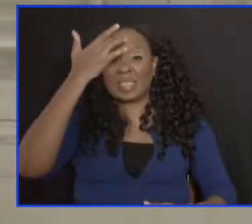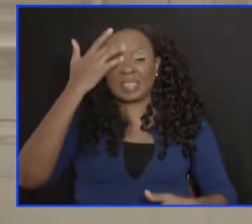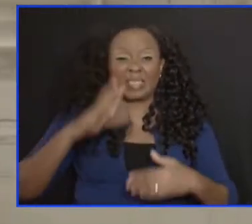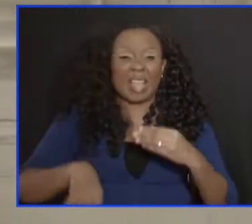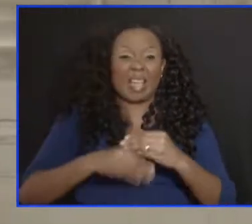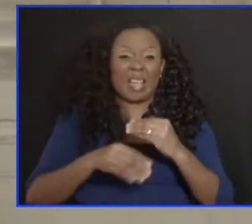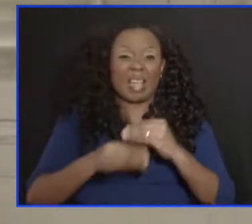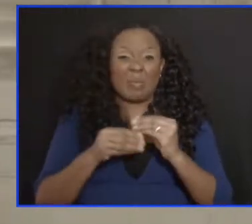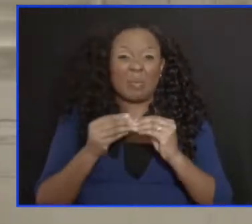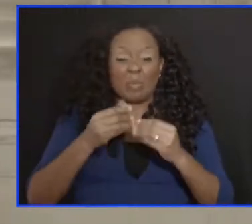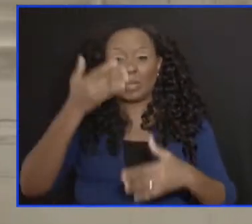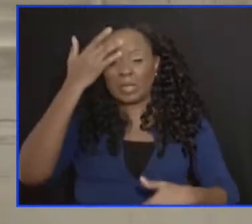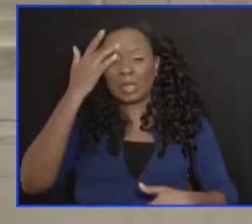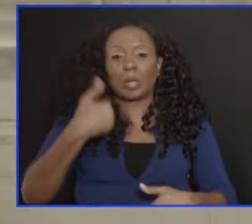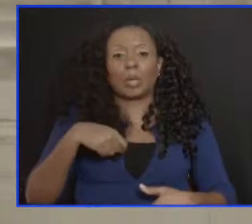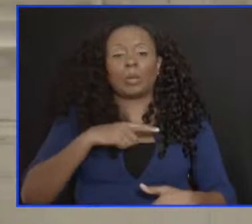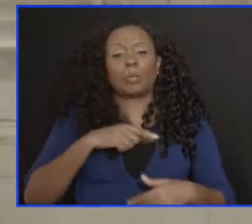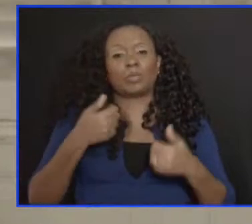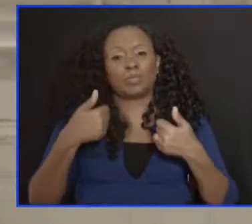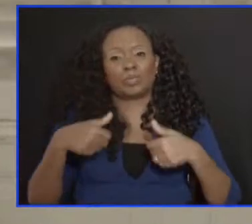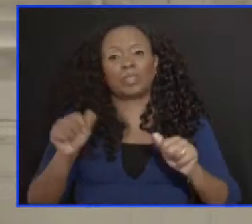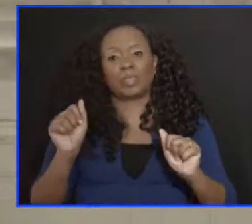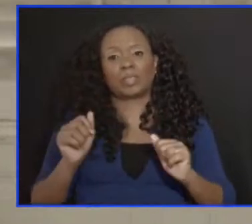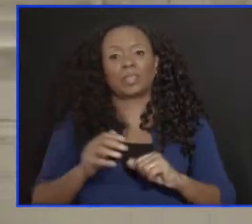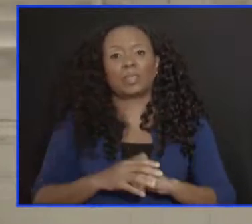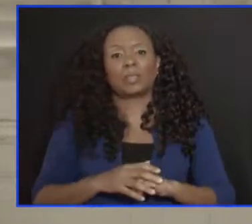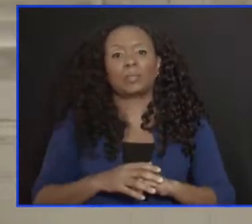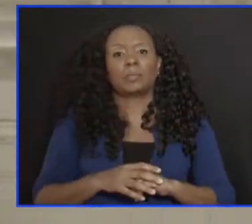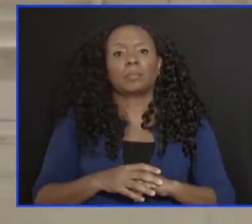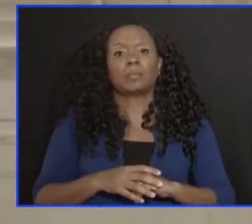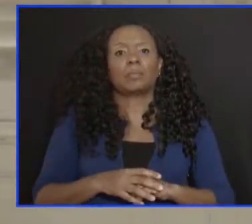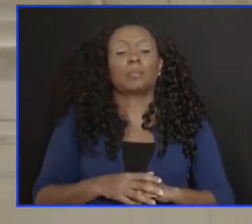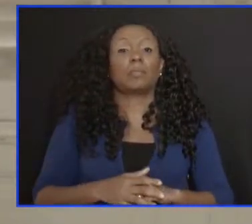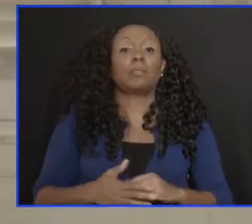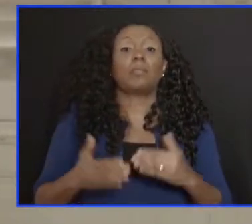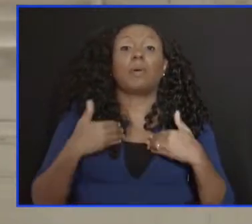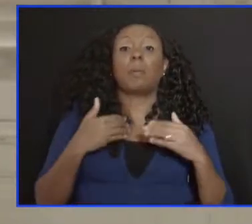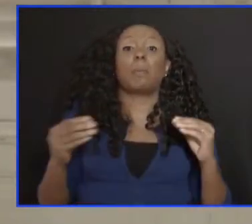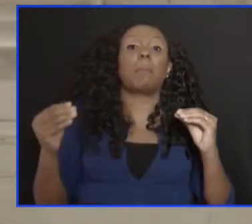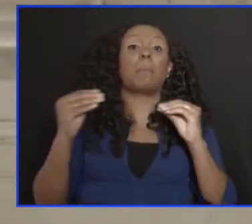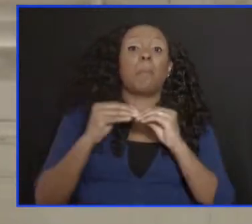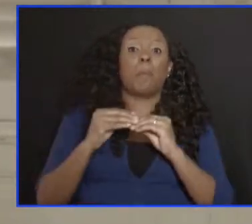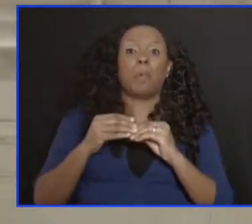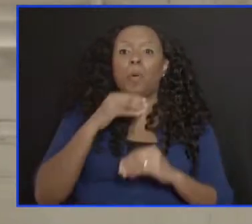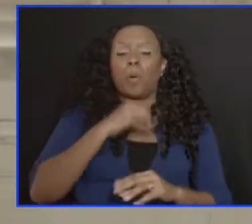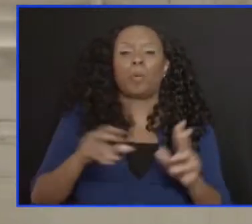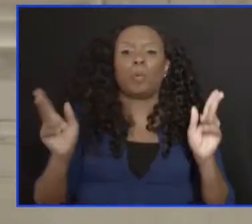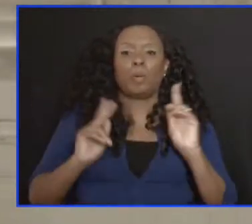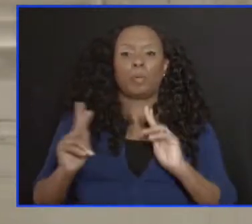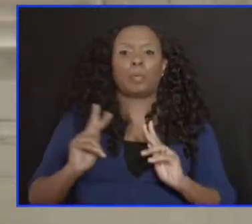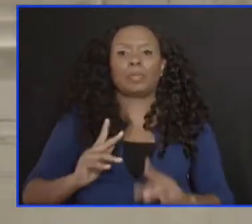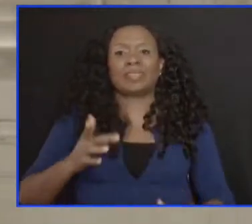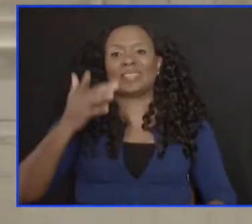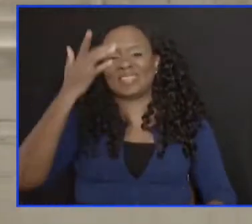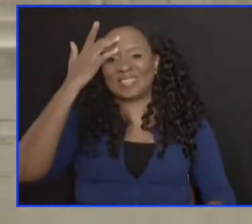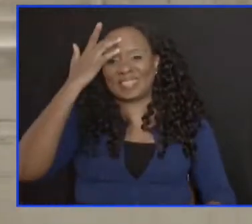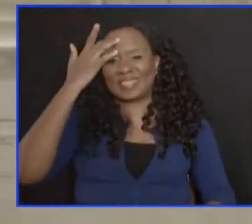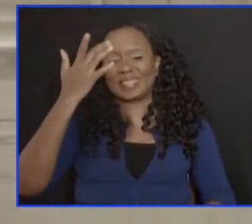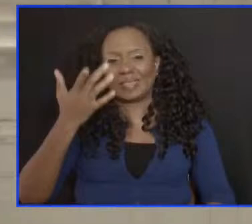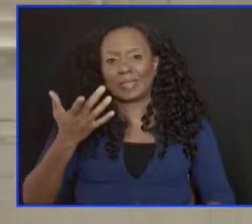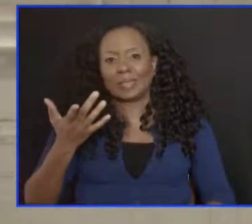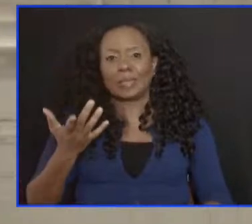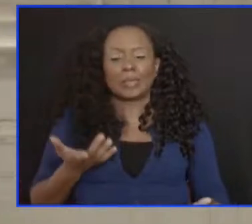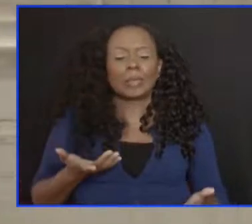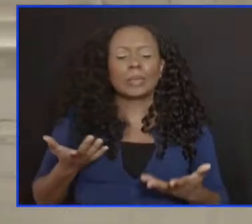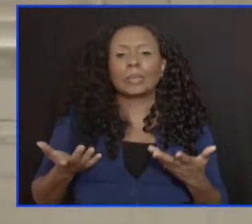best with them. There were more than that, and we were able to get a few home. Recently, an 86-year-old,